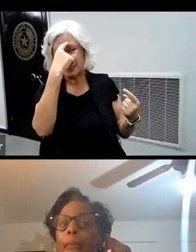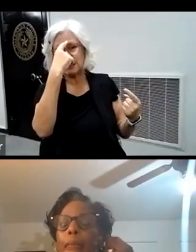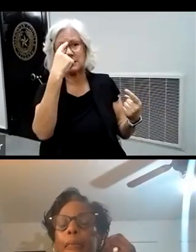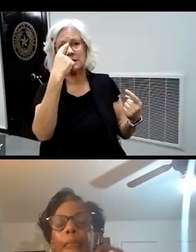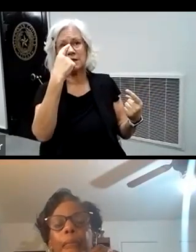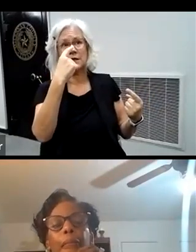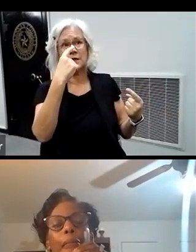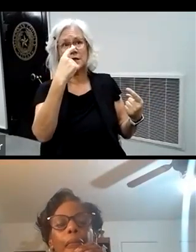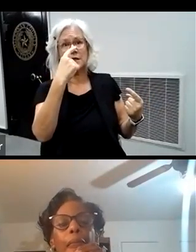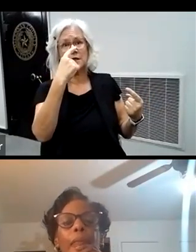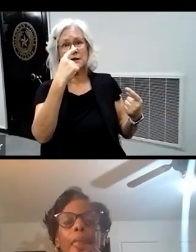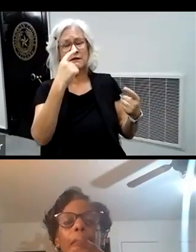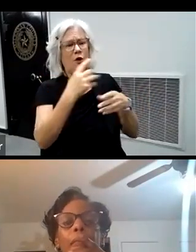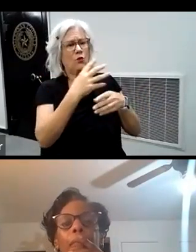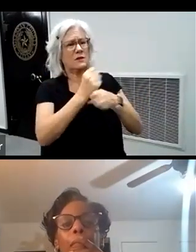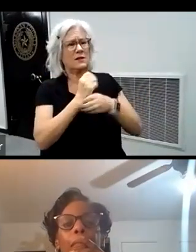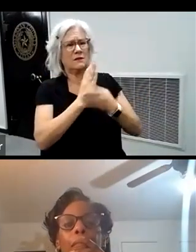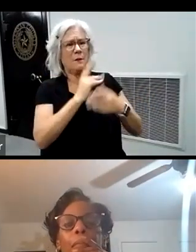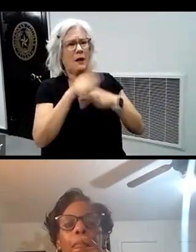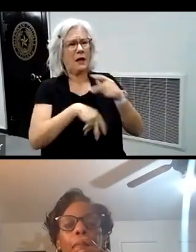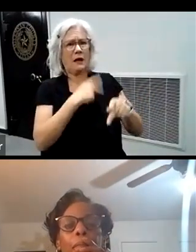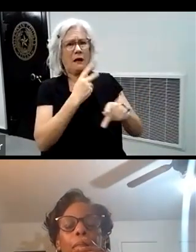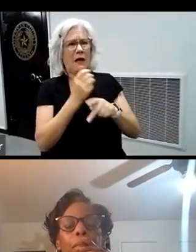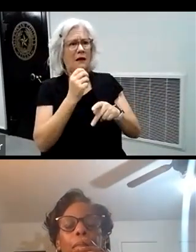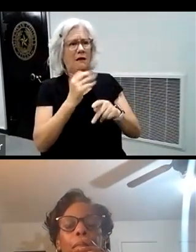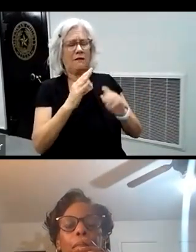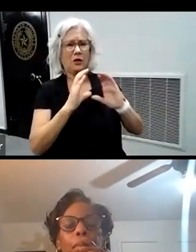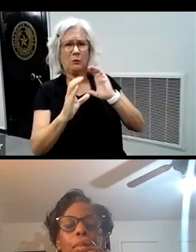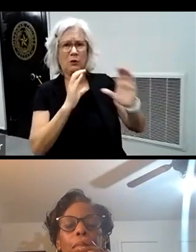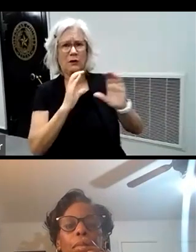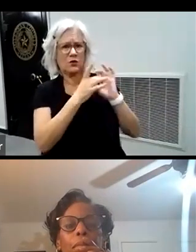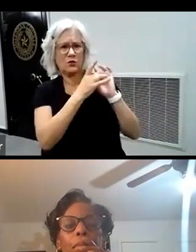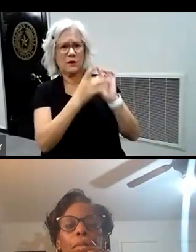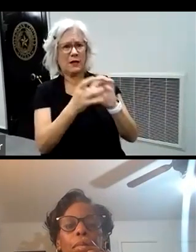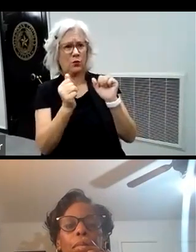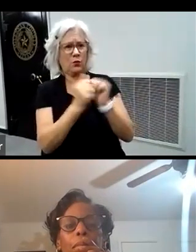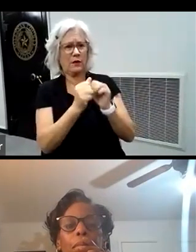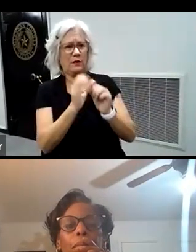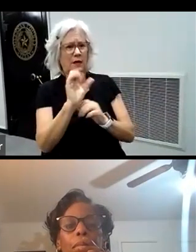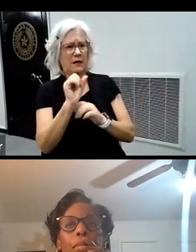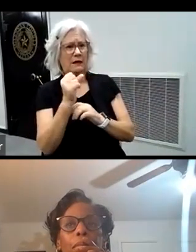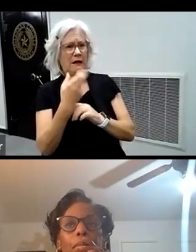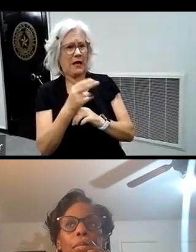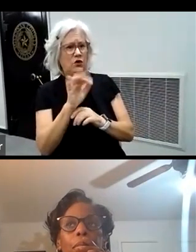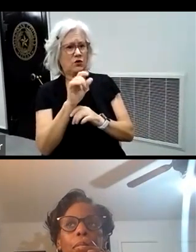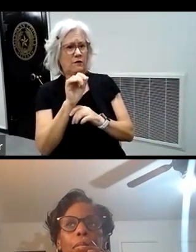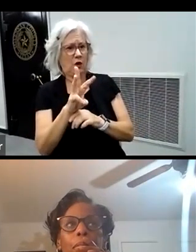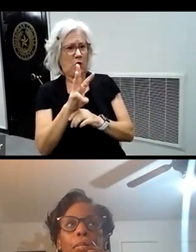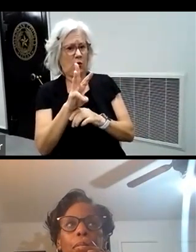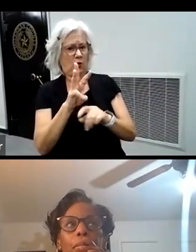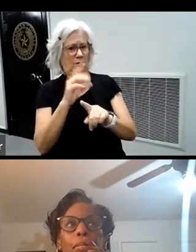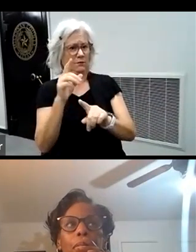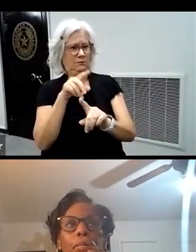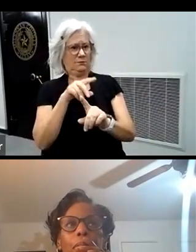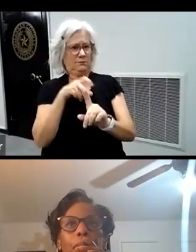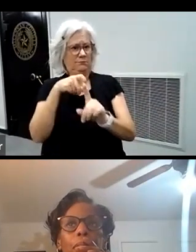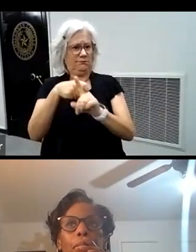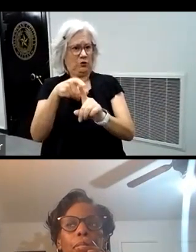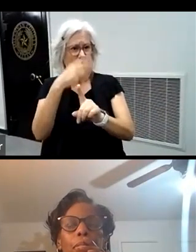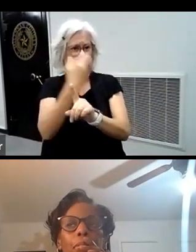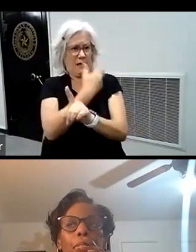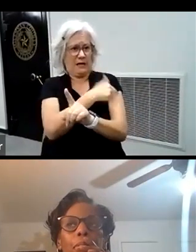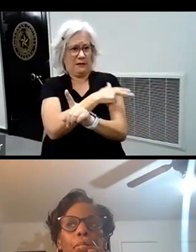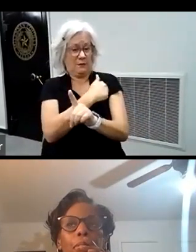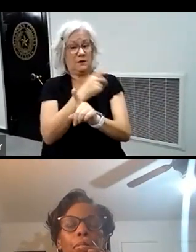guess, received some kind of correspondence or concerns about a cash flow concern with the hospitals. So what they've told me is they're